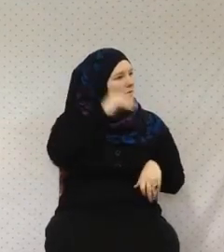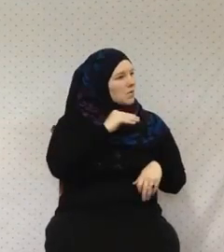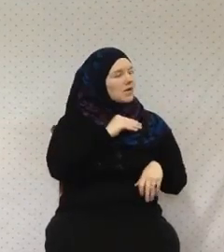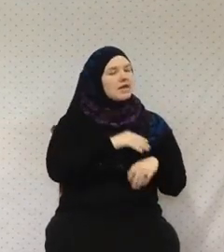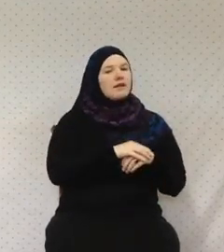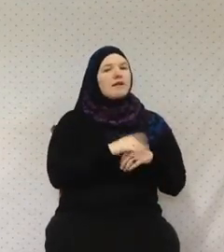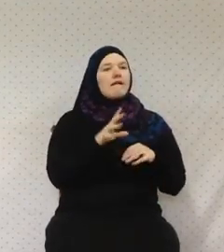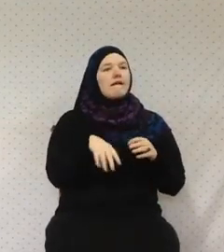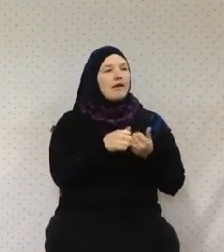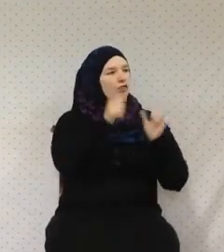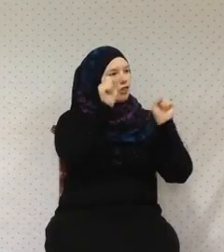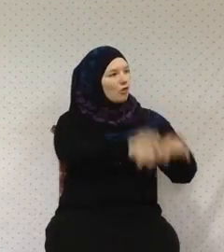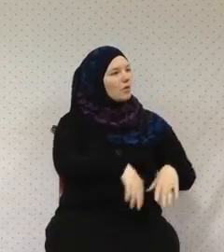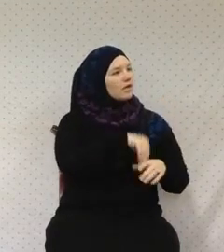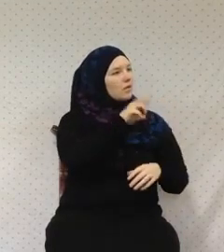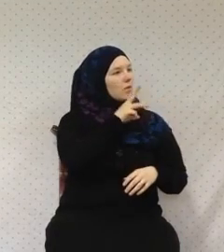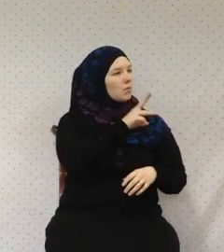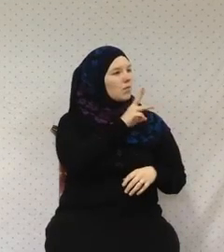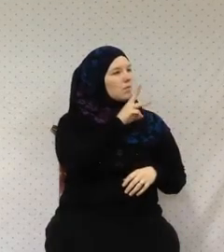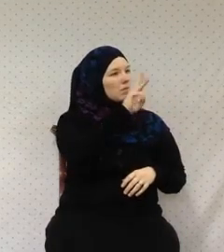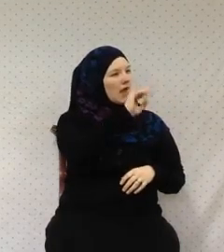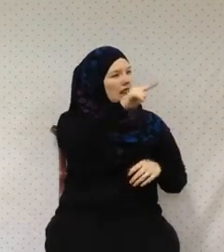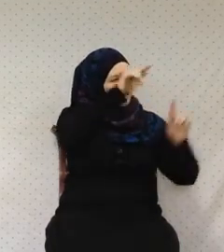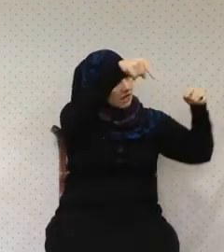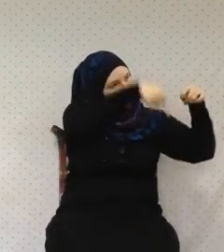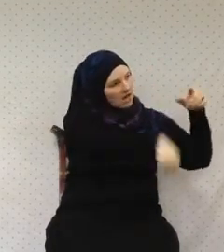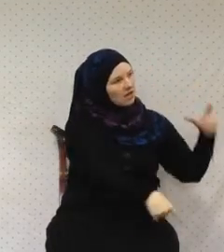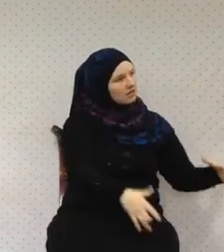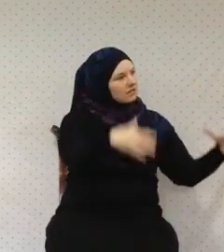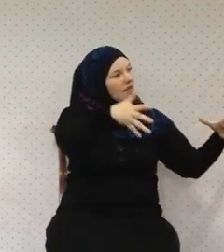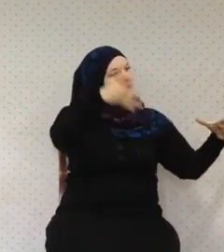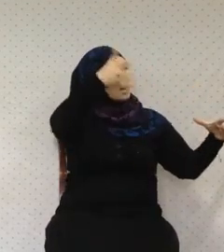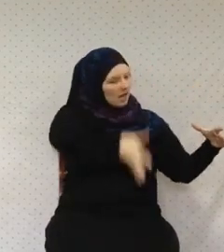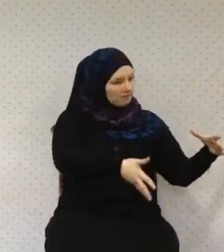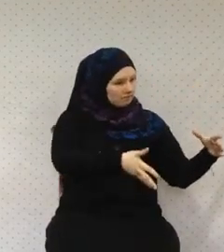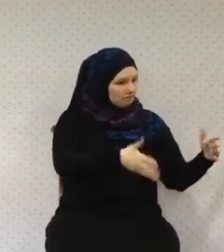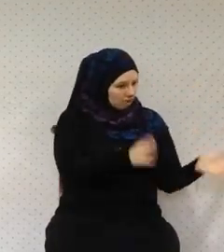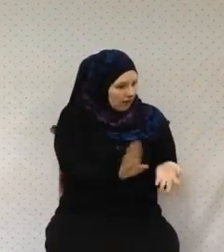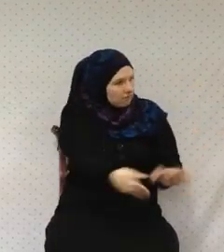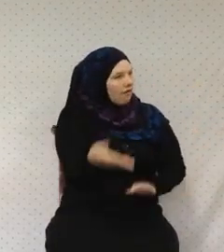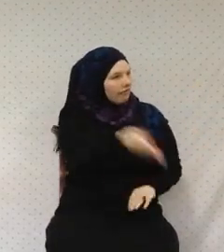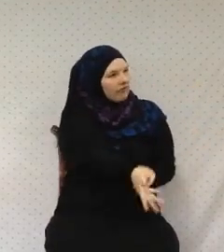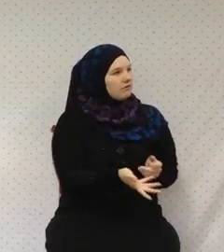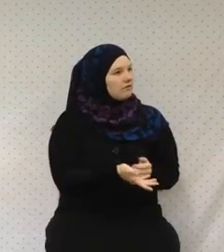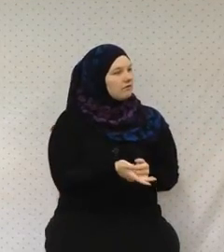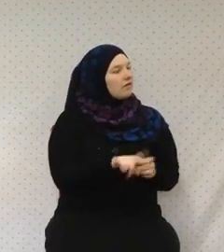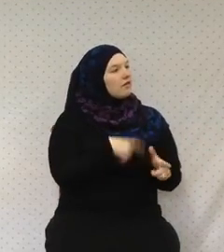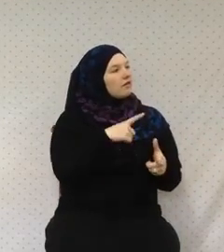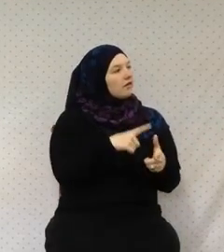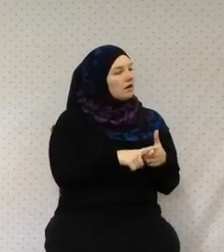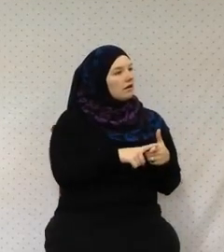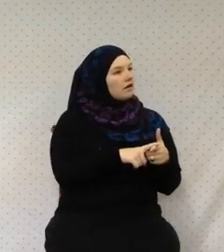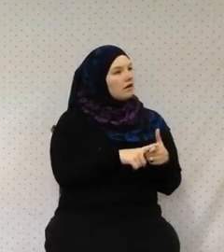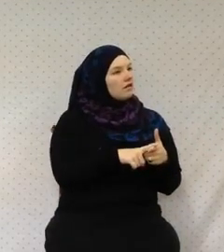boy and thrown in a well and left to die. And then he